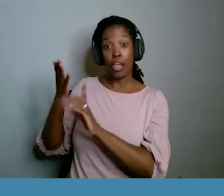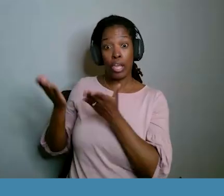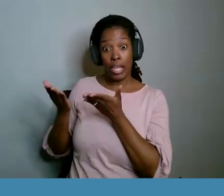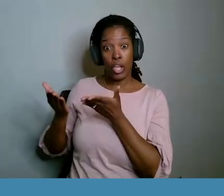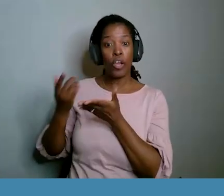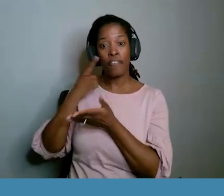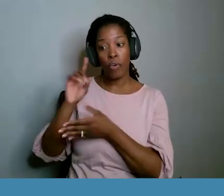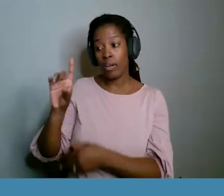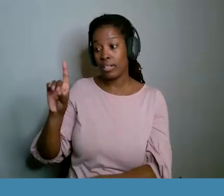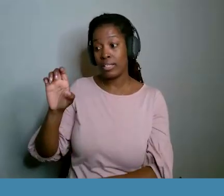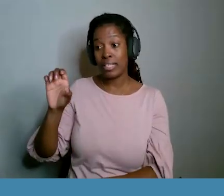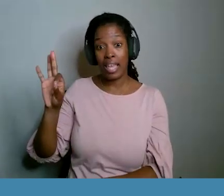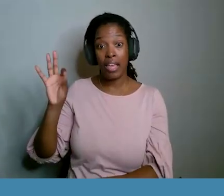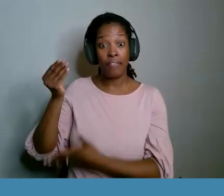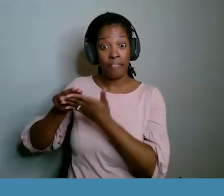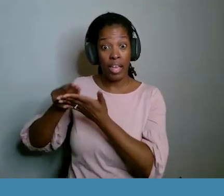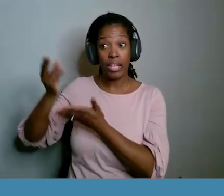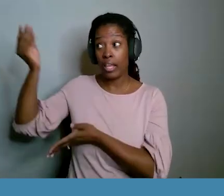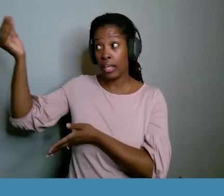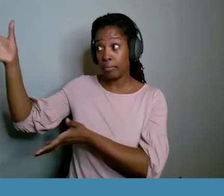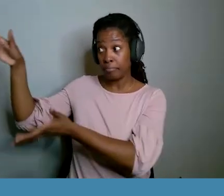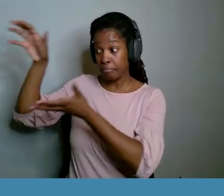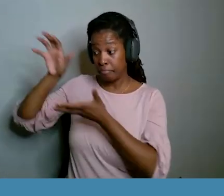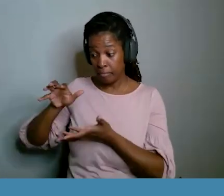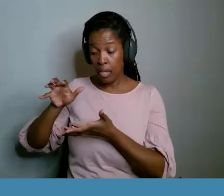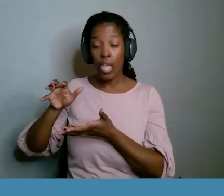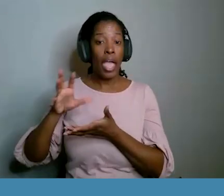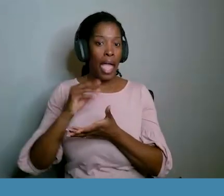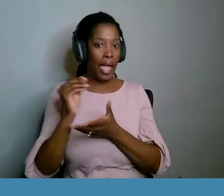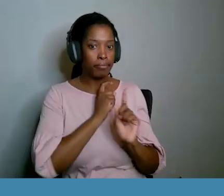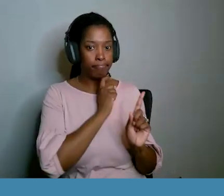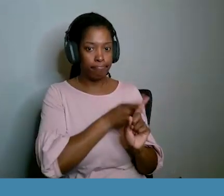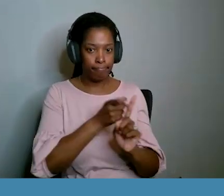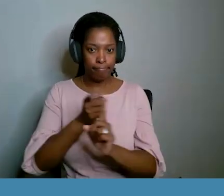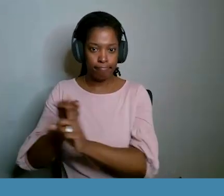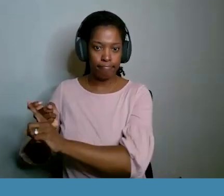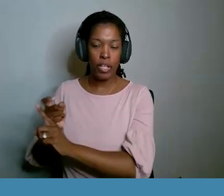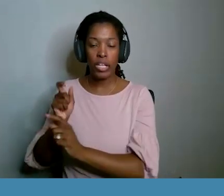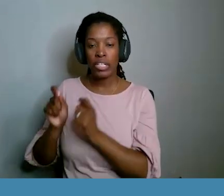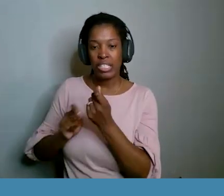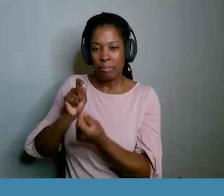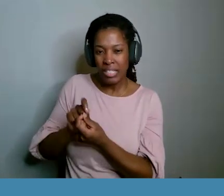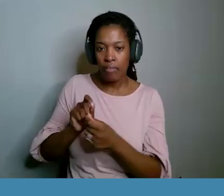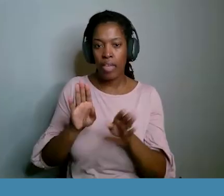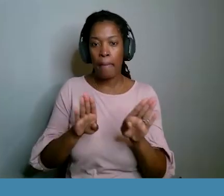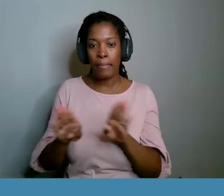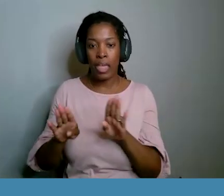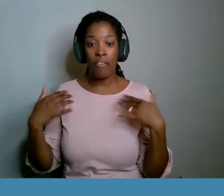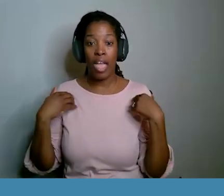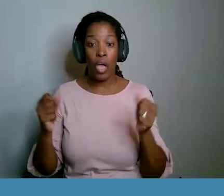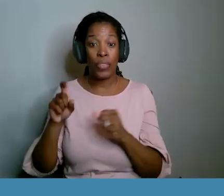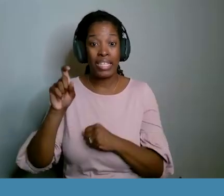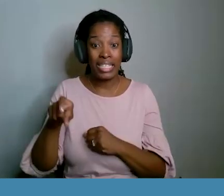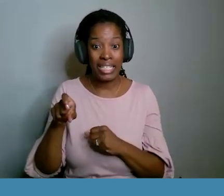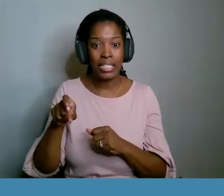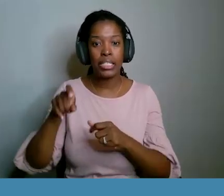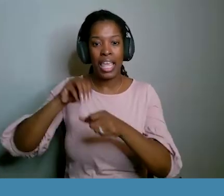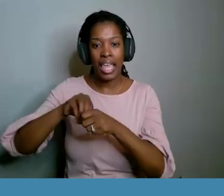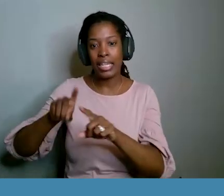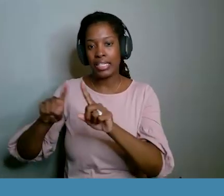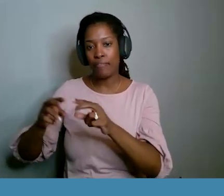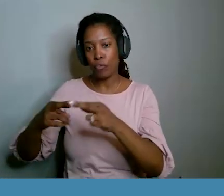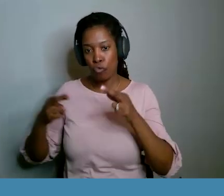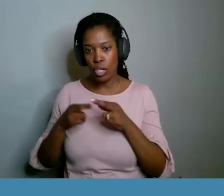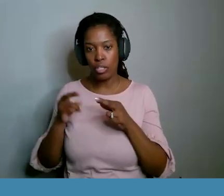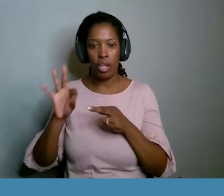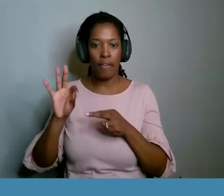DCS funding to make sure that DCS funding is tailored to the specific behavioral health needs in the various regions of the